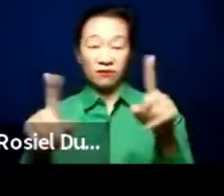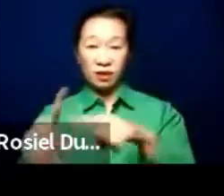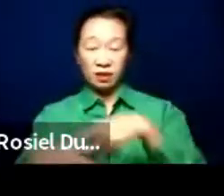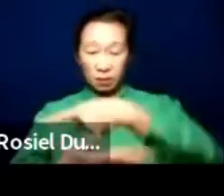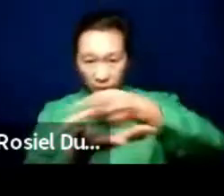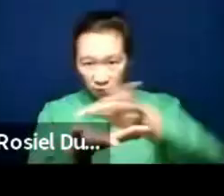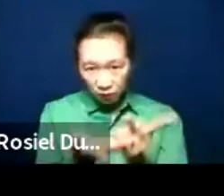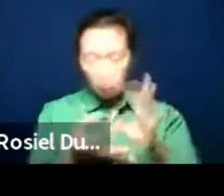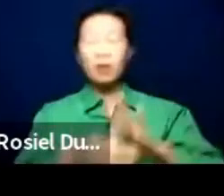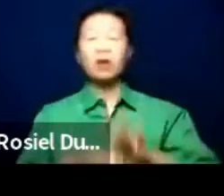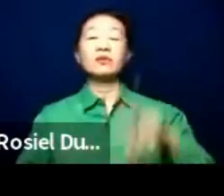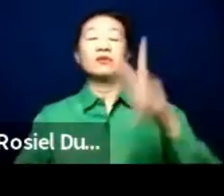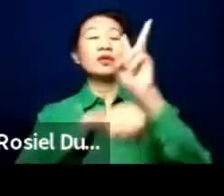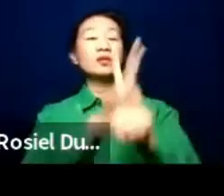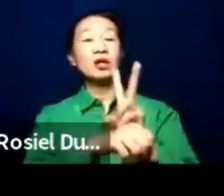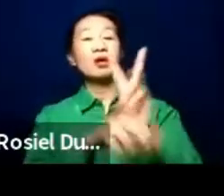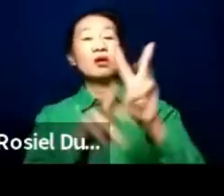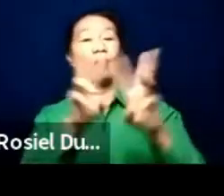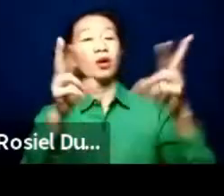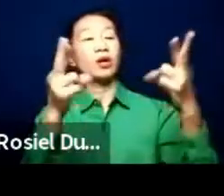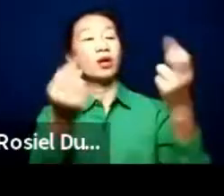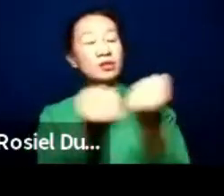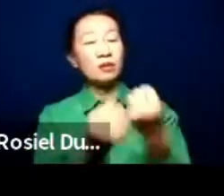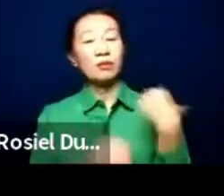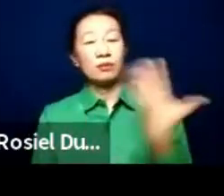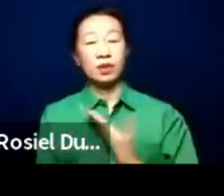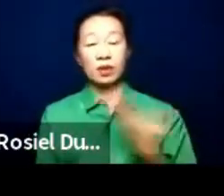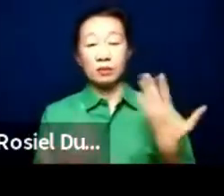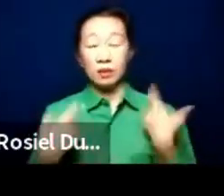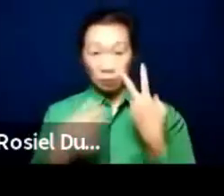of the vocational workshop that they have. And you can check their